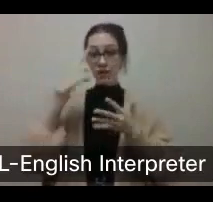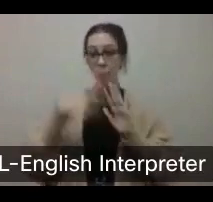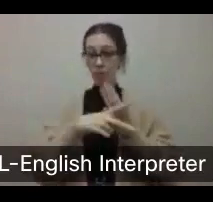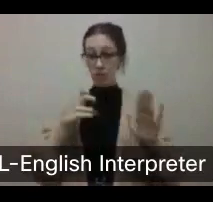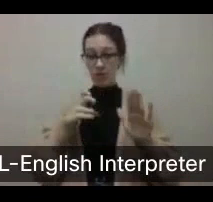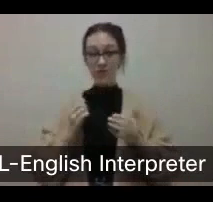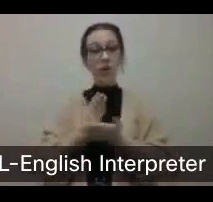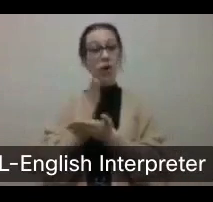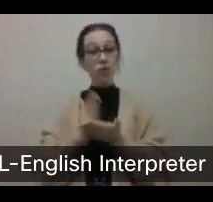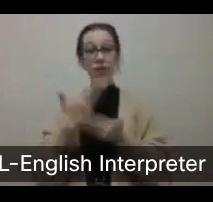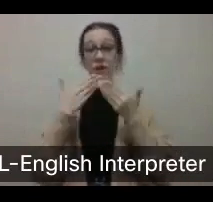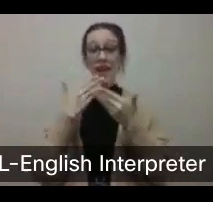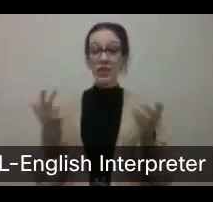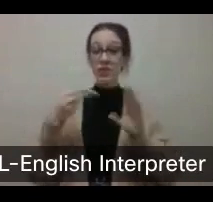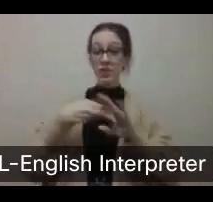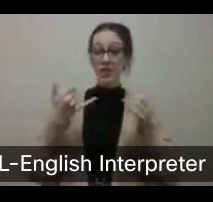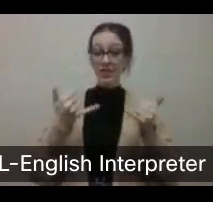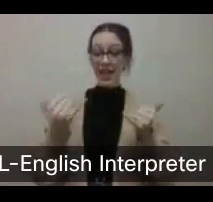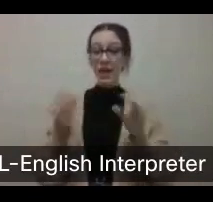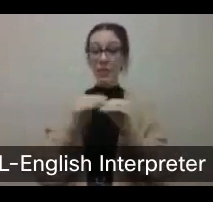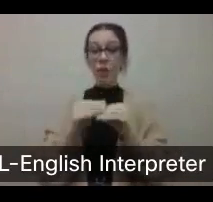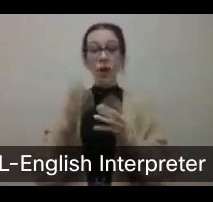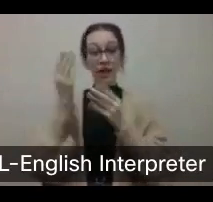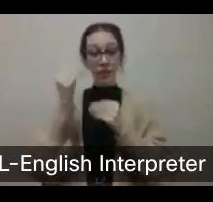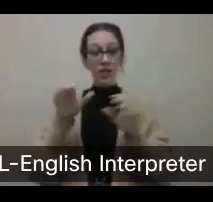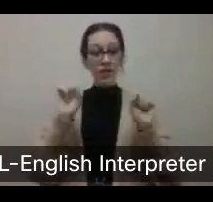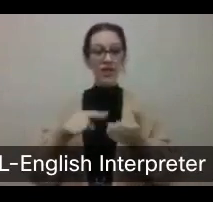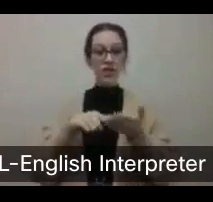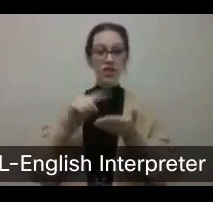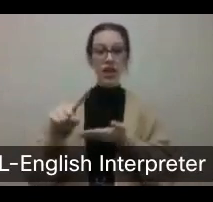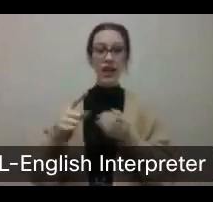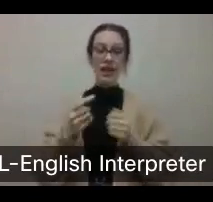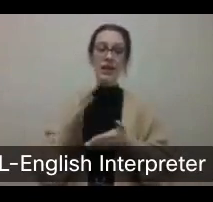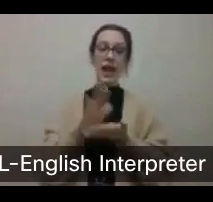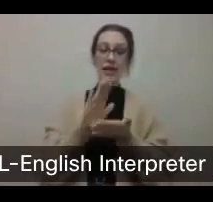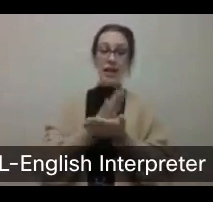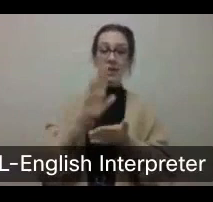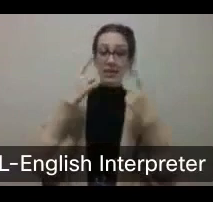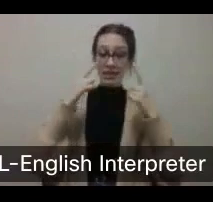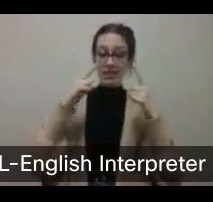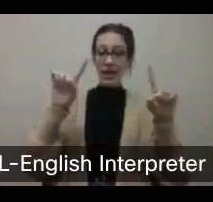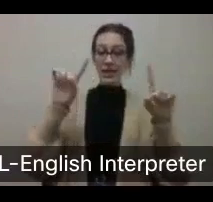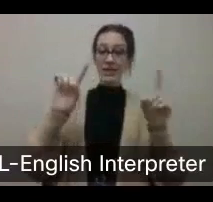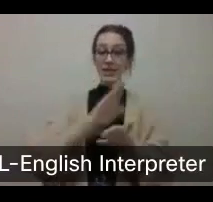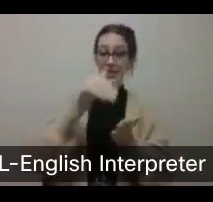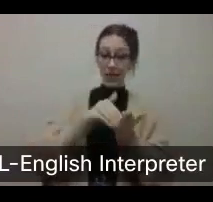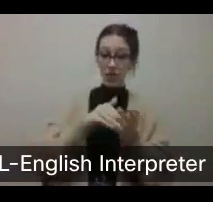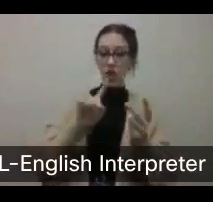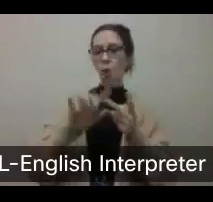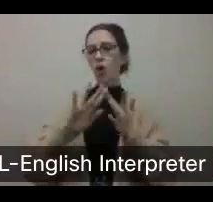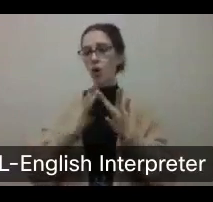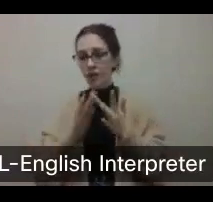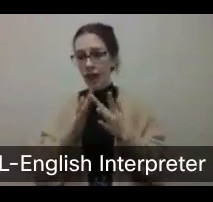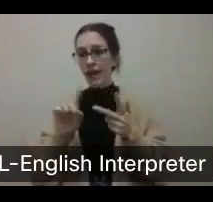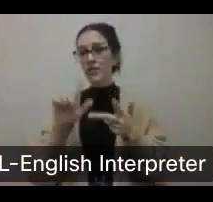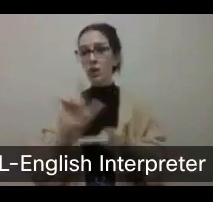or at the library at both campuses. I would welcome some feedback from you on this workshop.